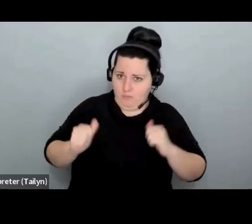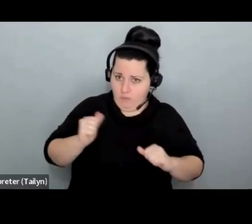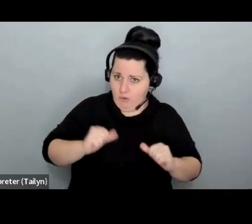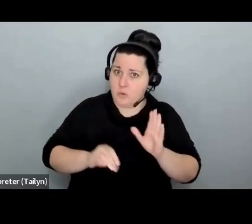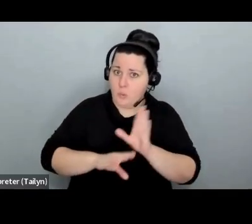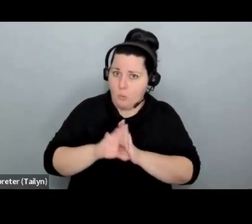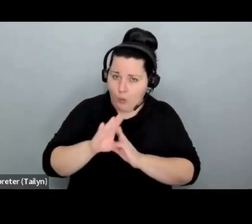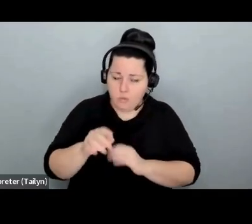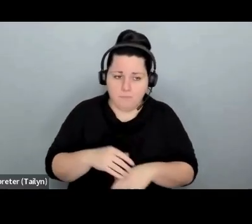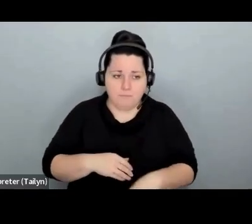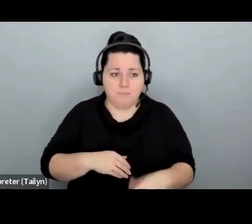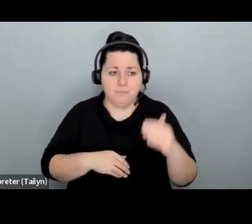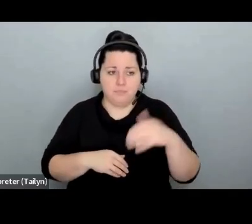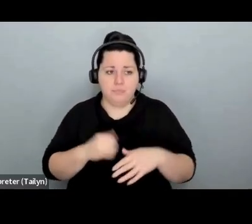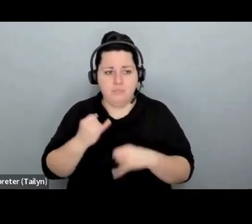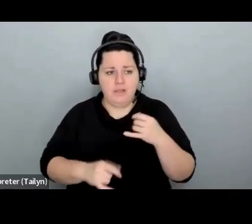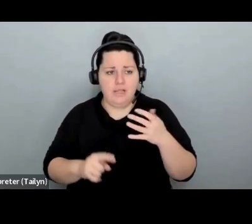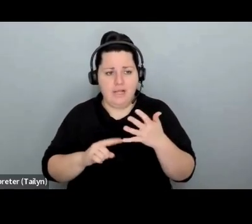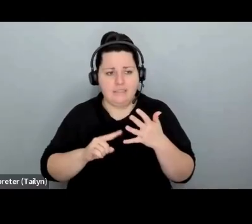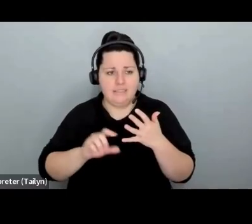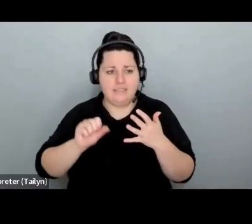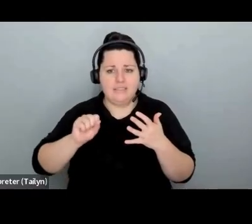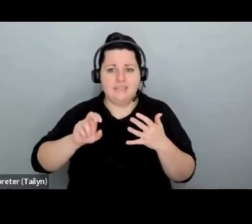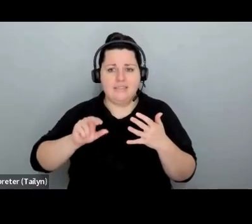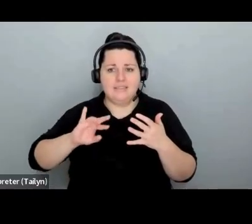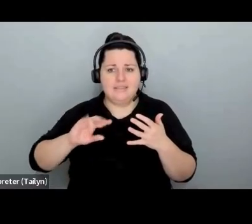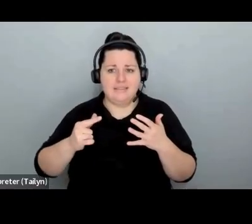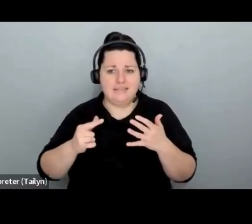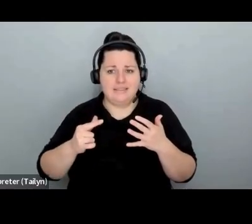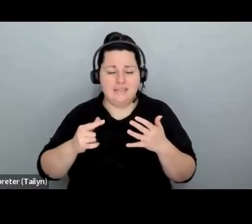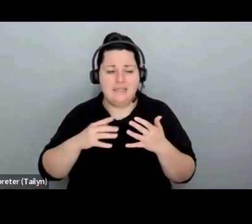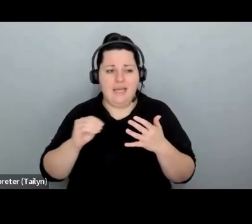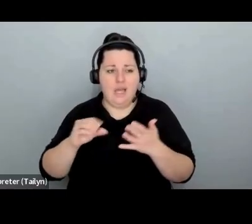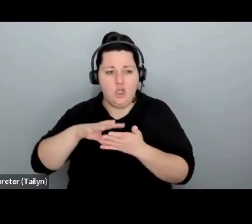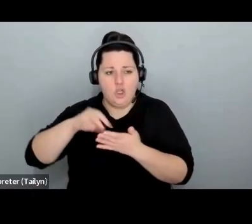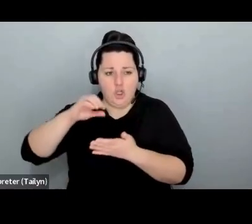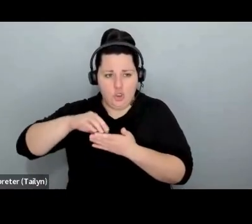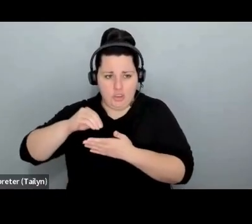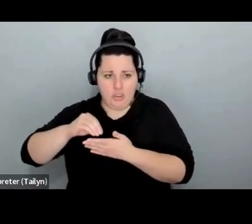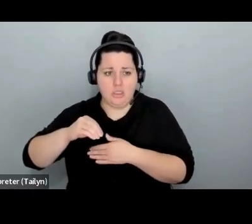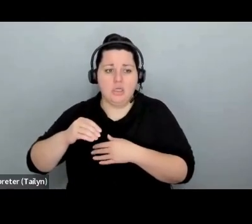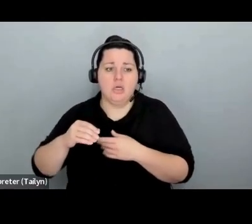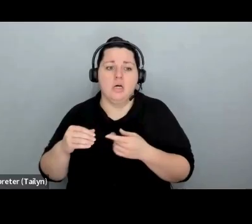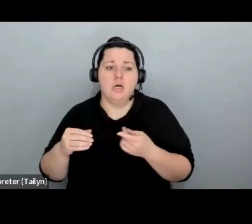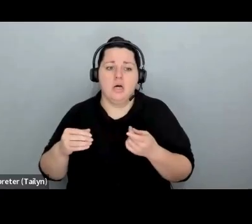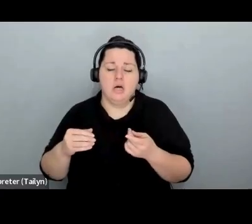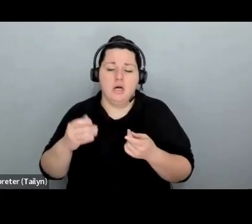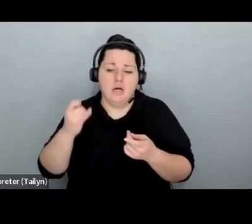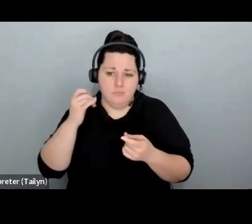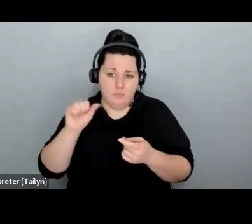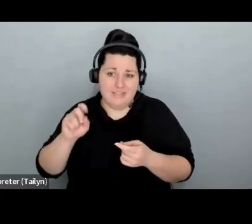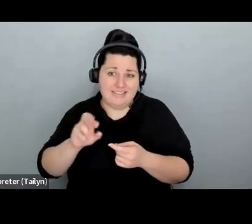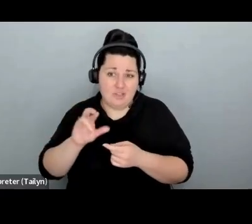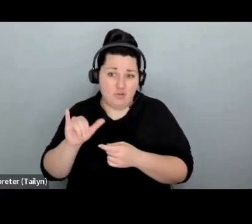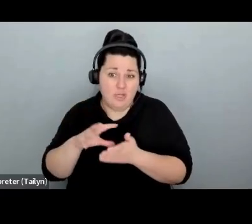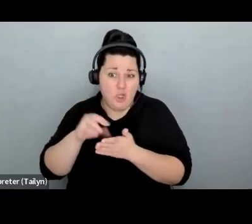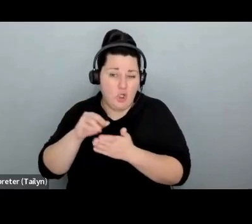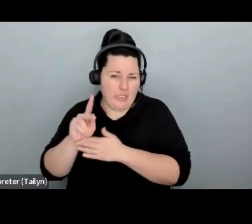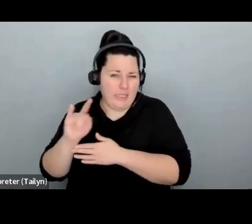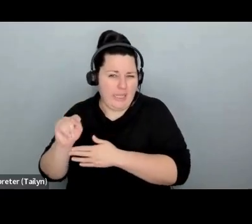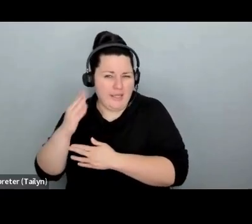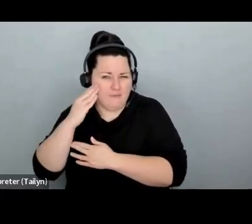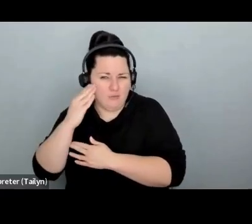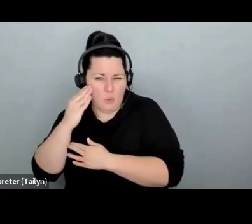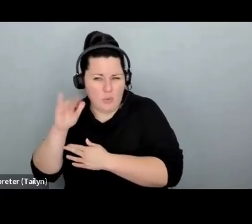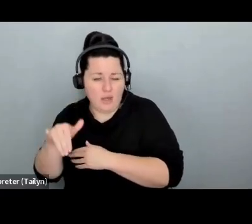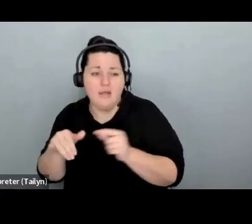growth. And then the last link is sensing and learning. If you're familiar with the sensory learning kit, this is